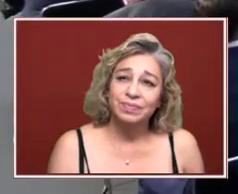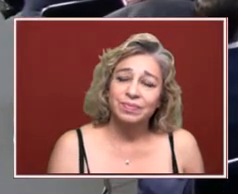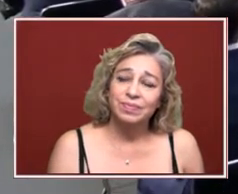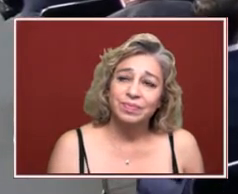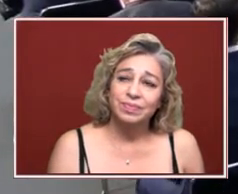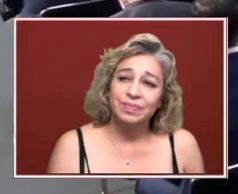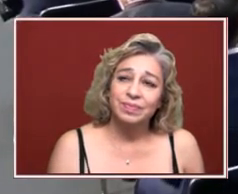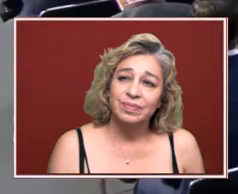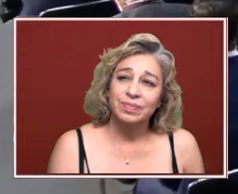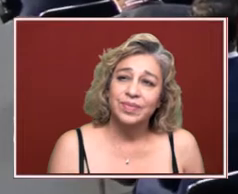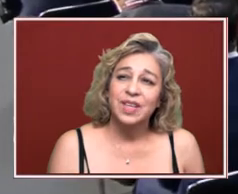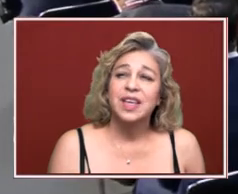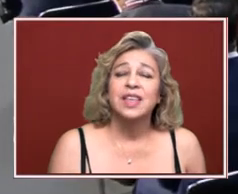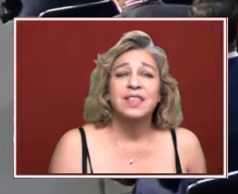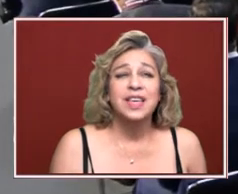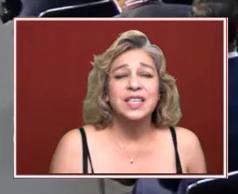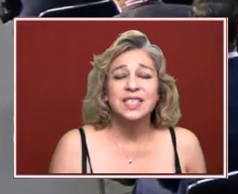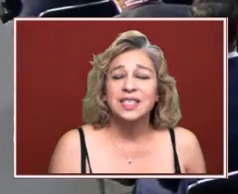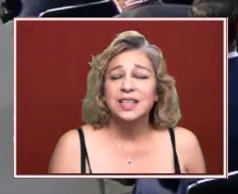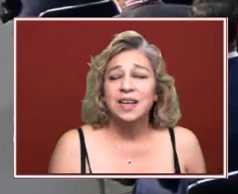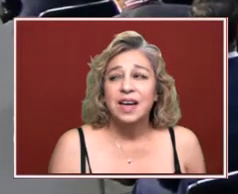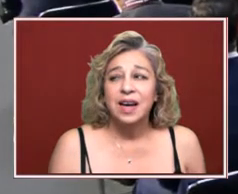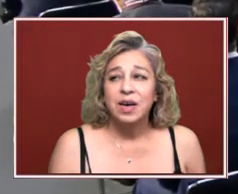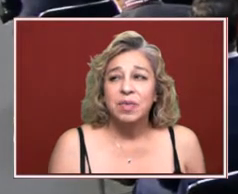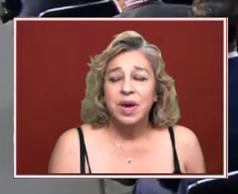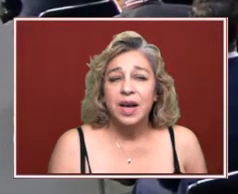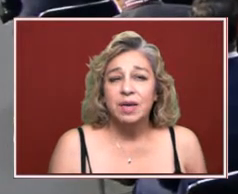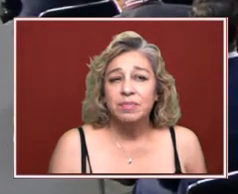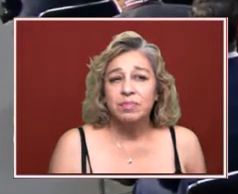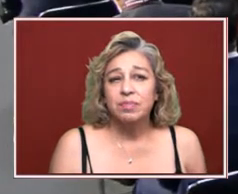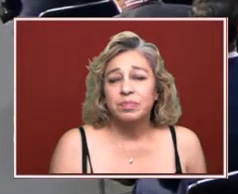son como héroes. These